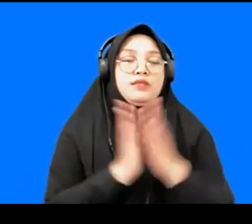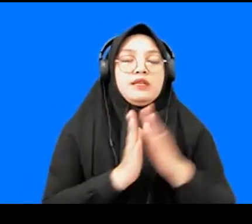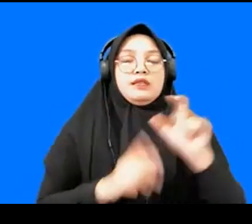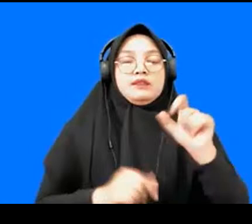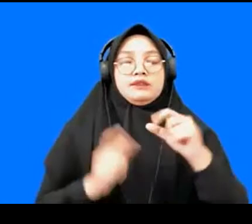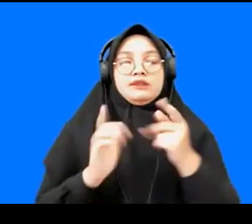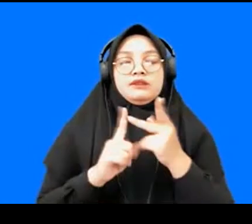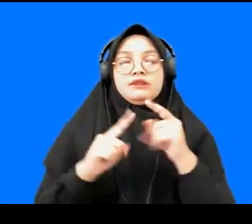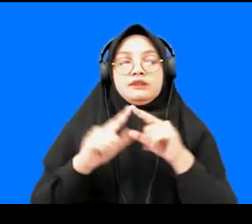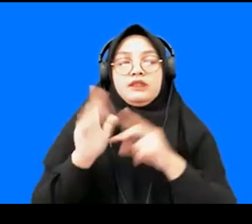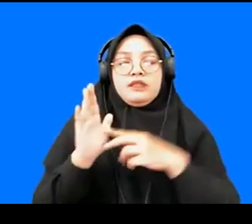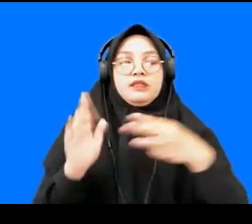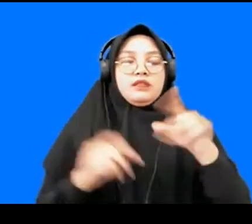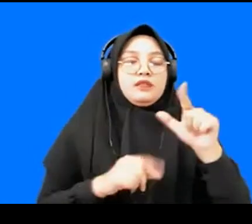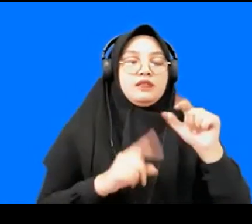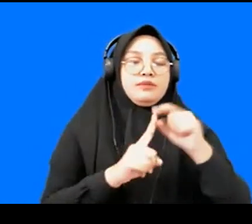online